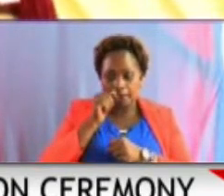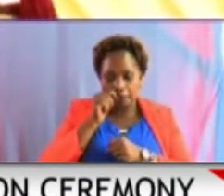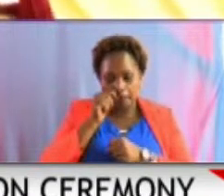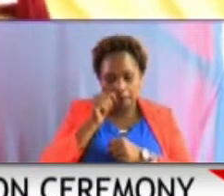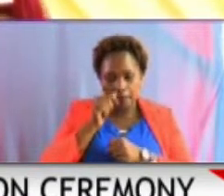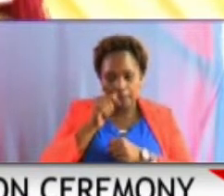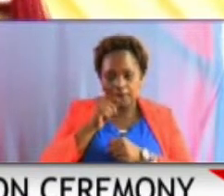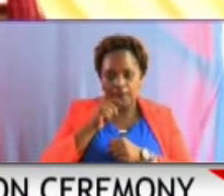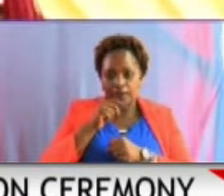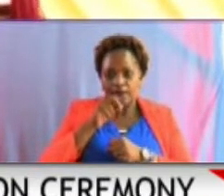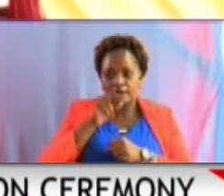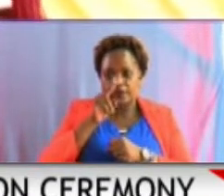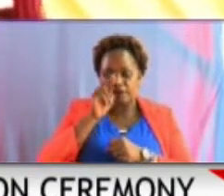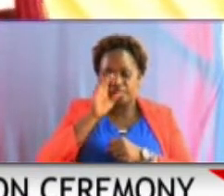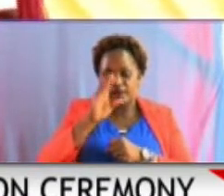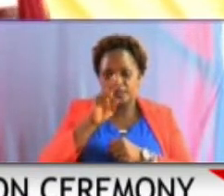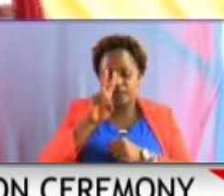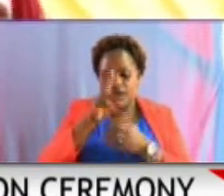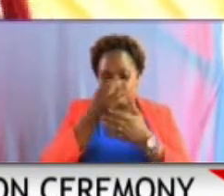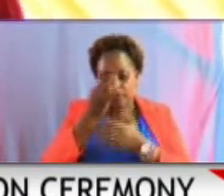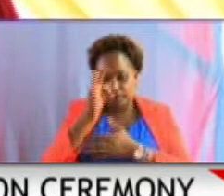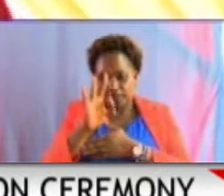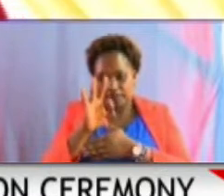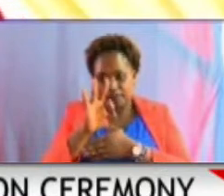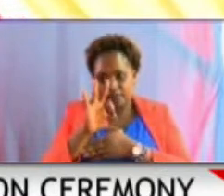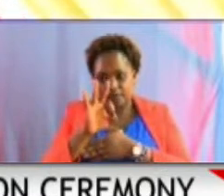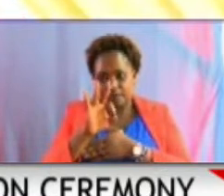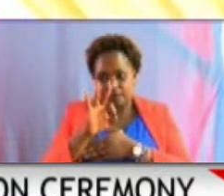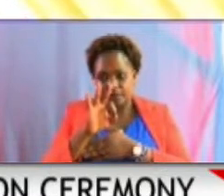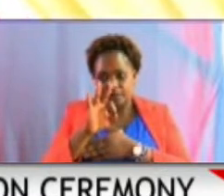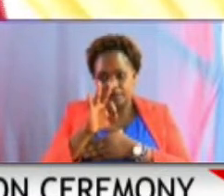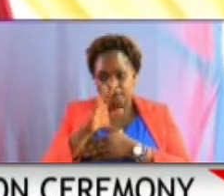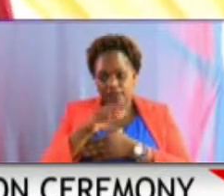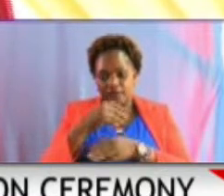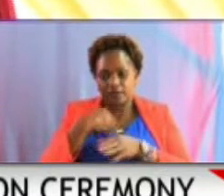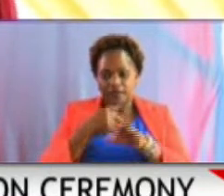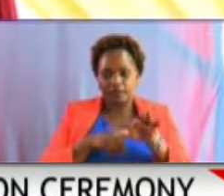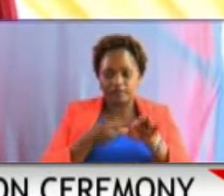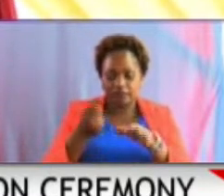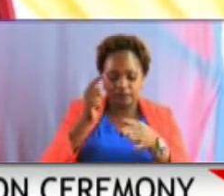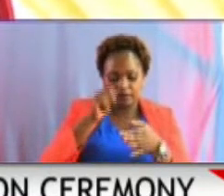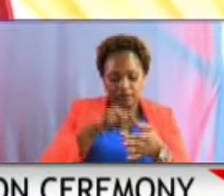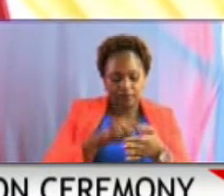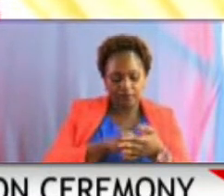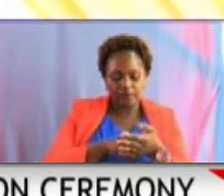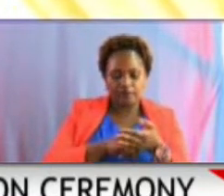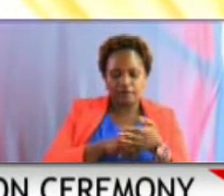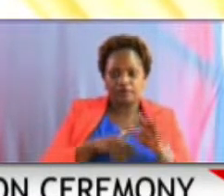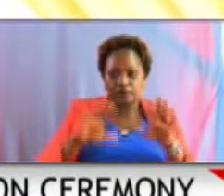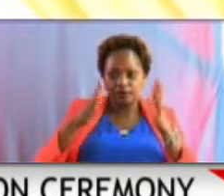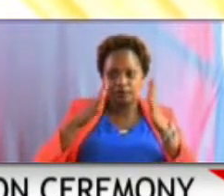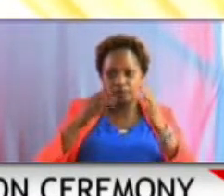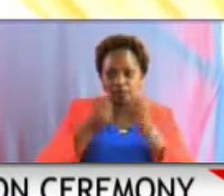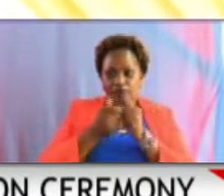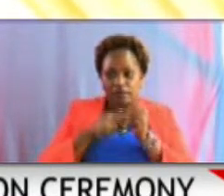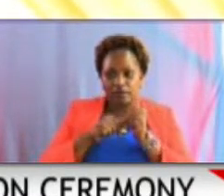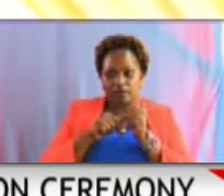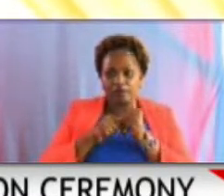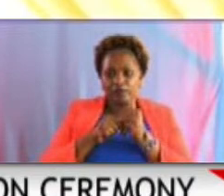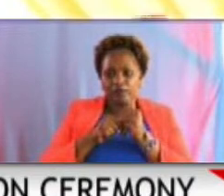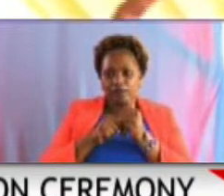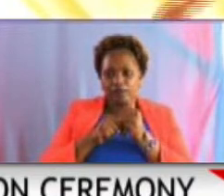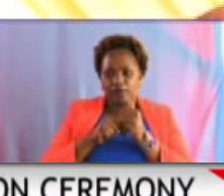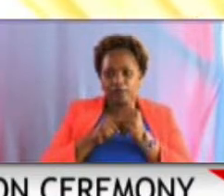I think the Vice Chancellor, the three Vice Chancellors who got time to come and celebrate with us,